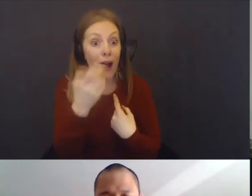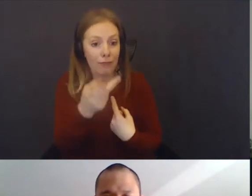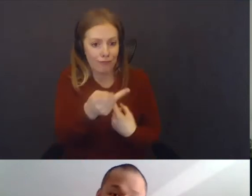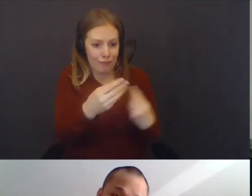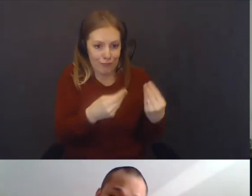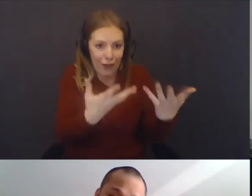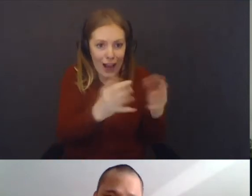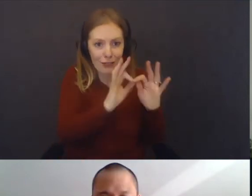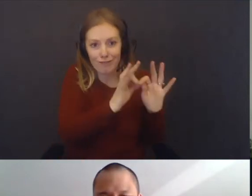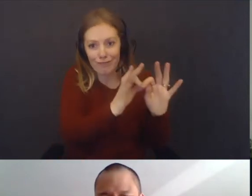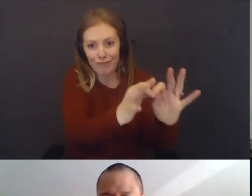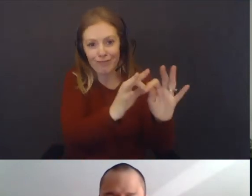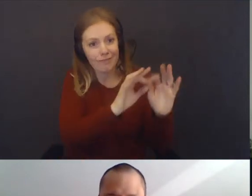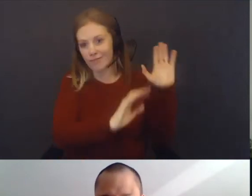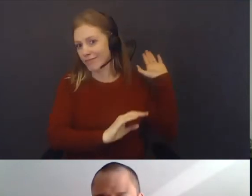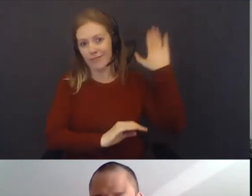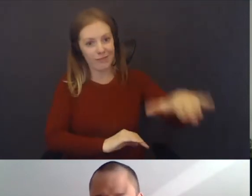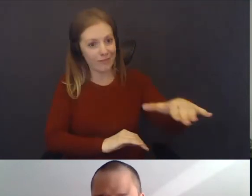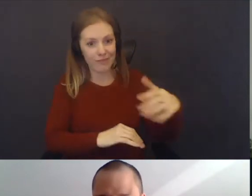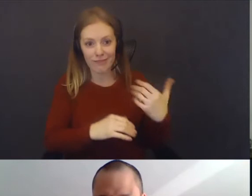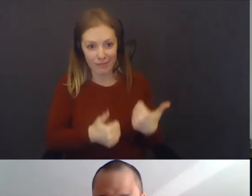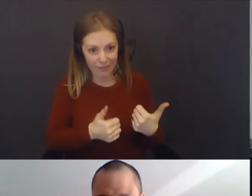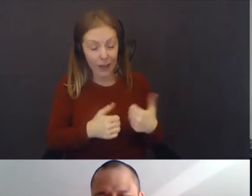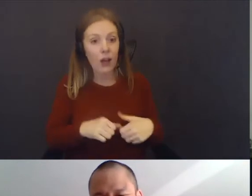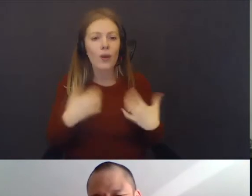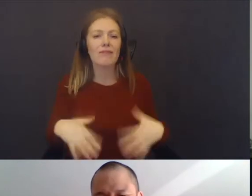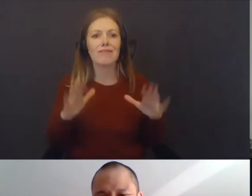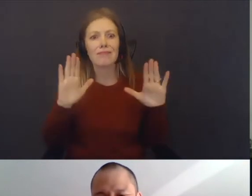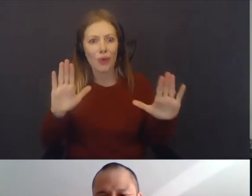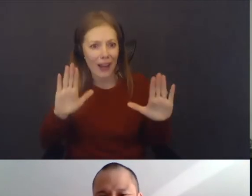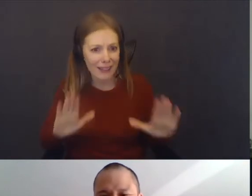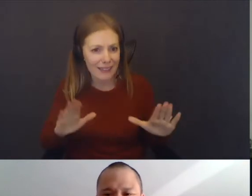interpretation on our whole video series, and it's been so great.